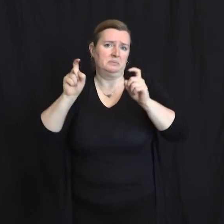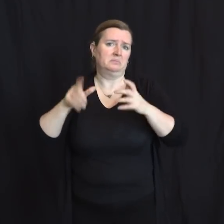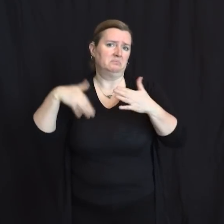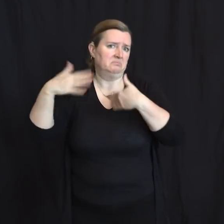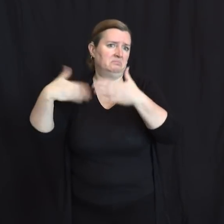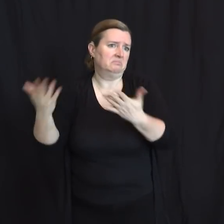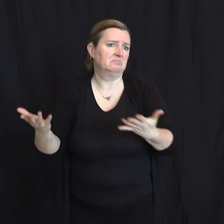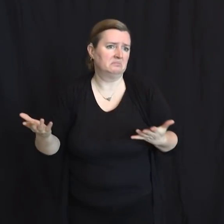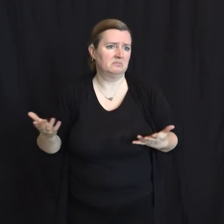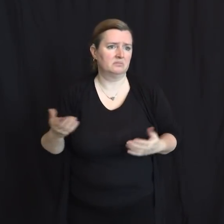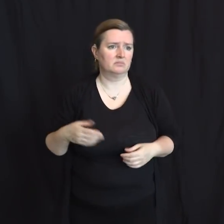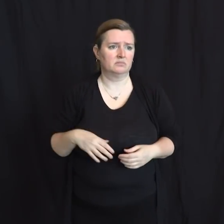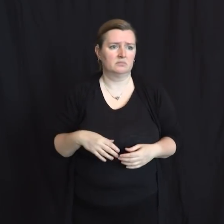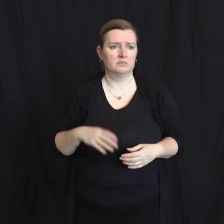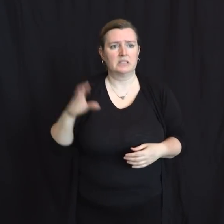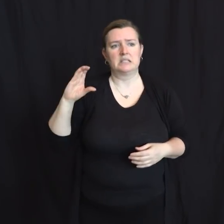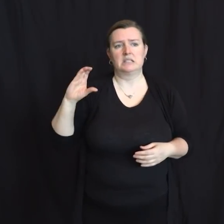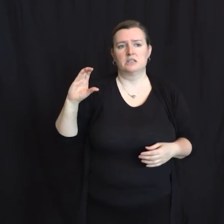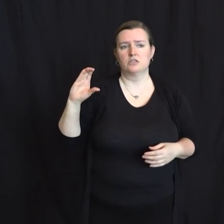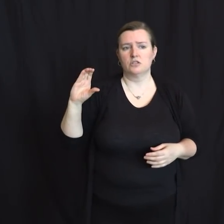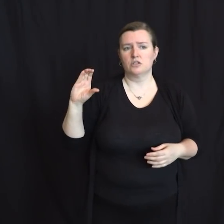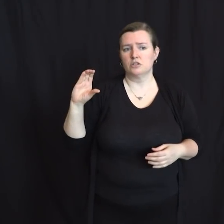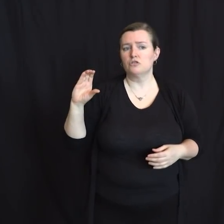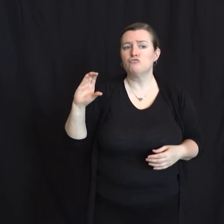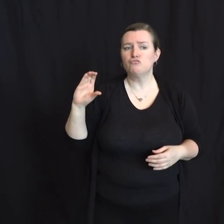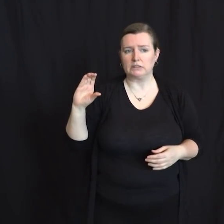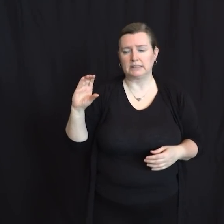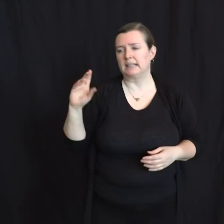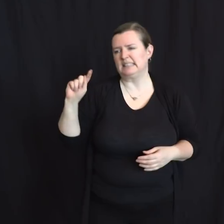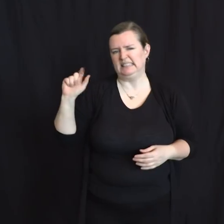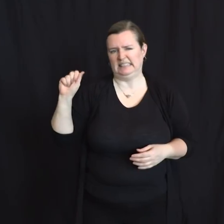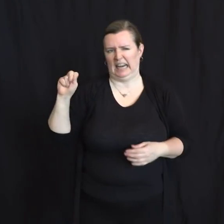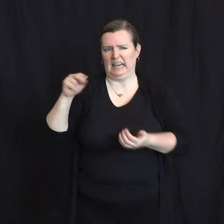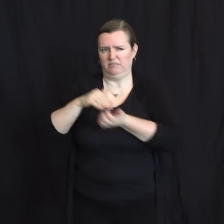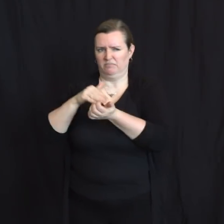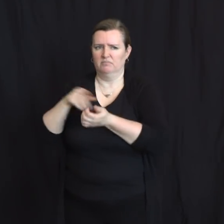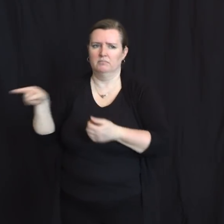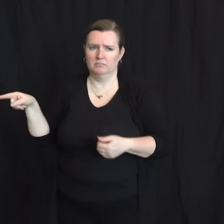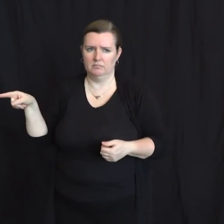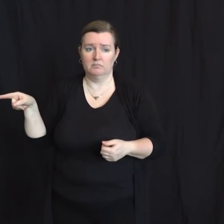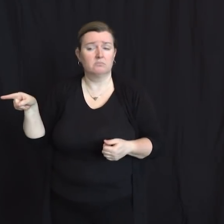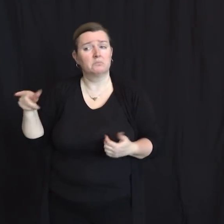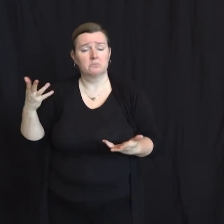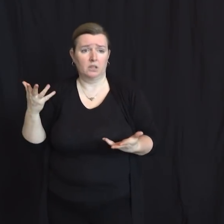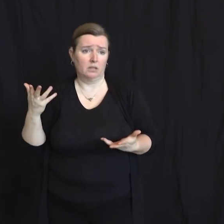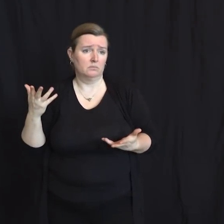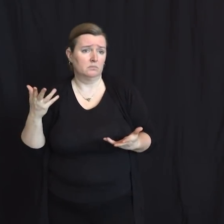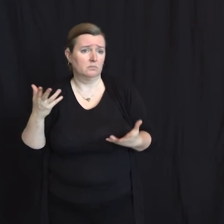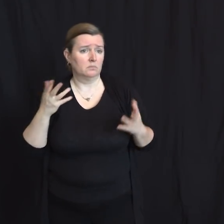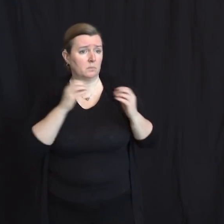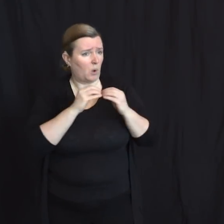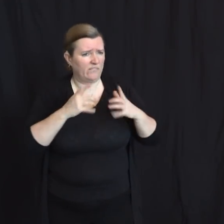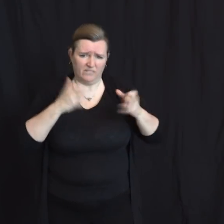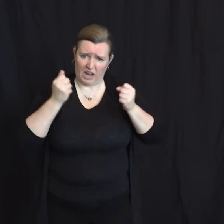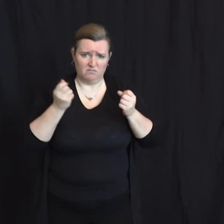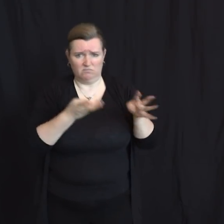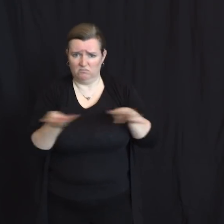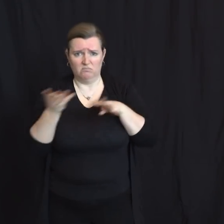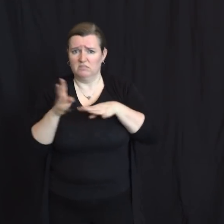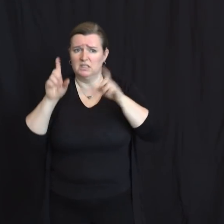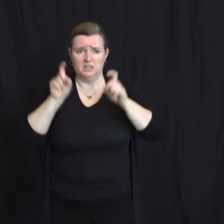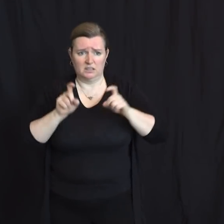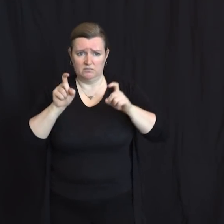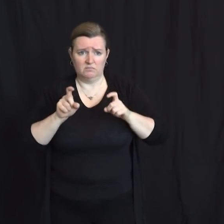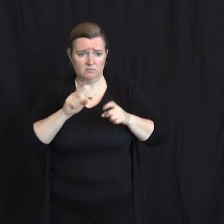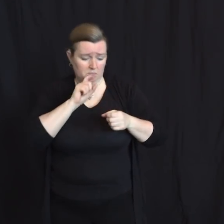Definitely, with any sort of new advances in testing and anything to, for example, decrease turnaround time as well as to be